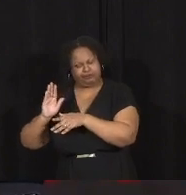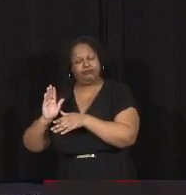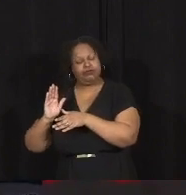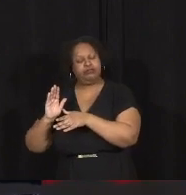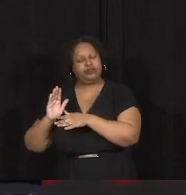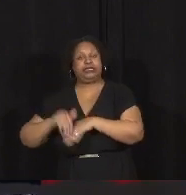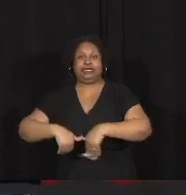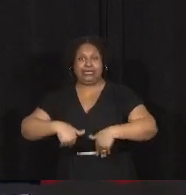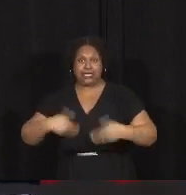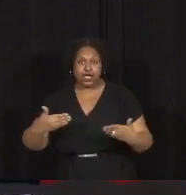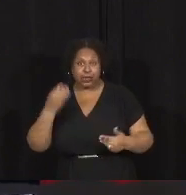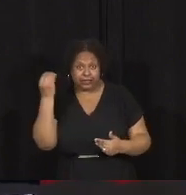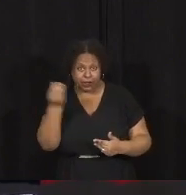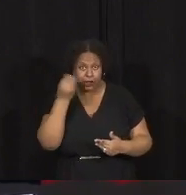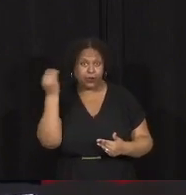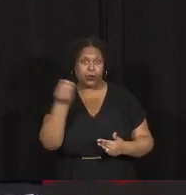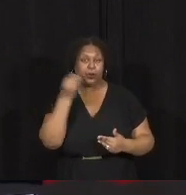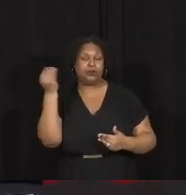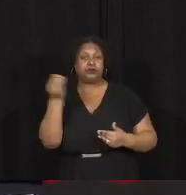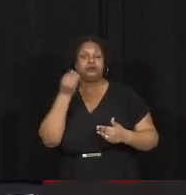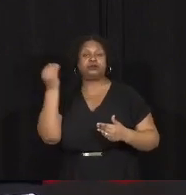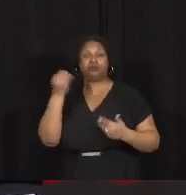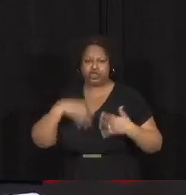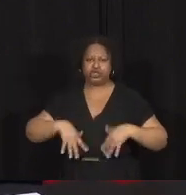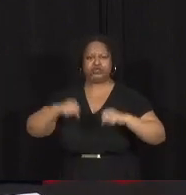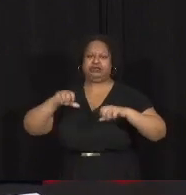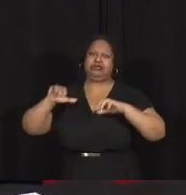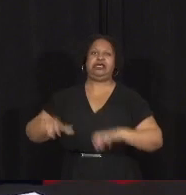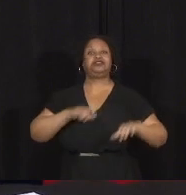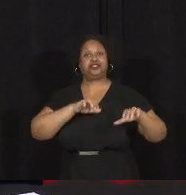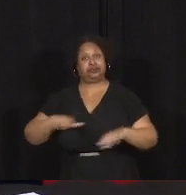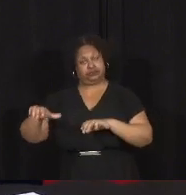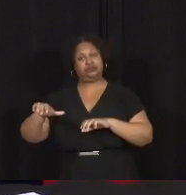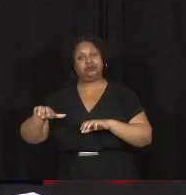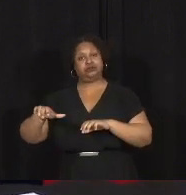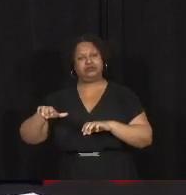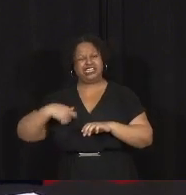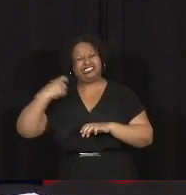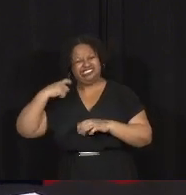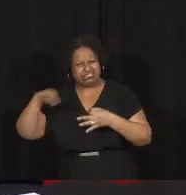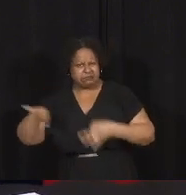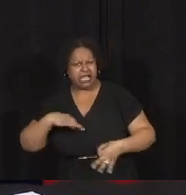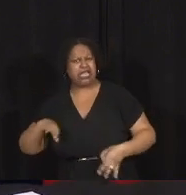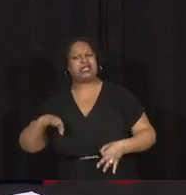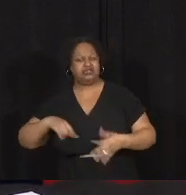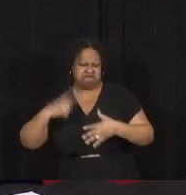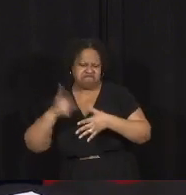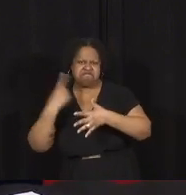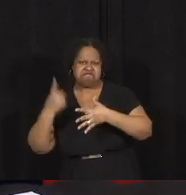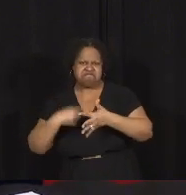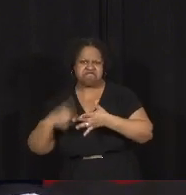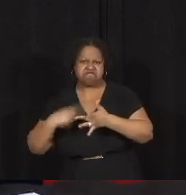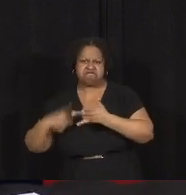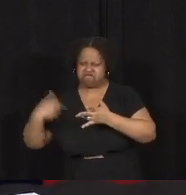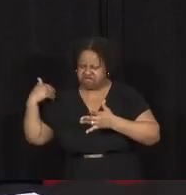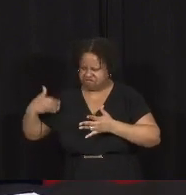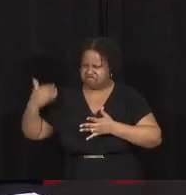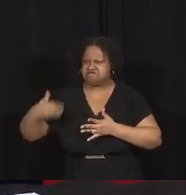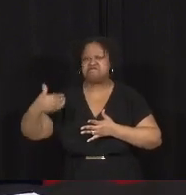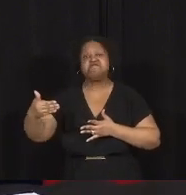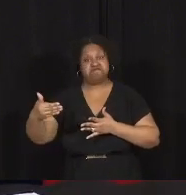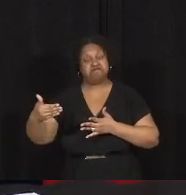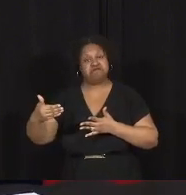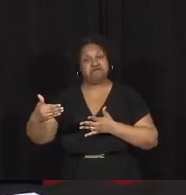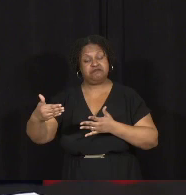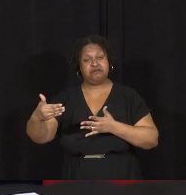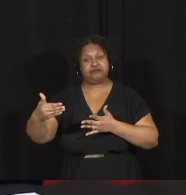detailed actions that I read out to you before, which have been taken in